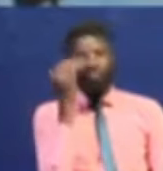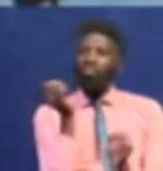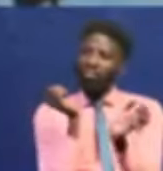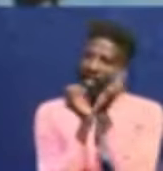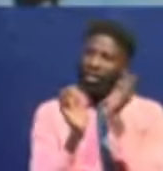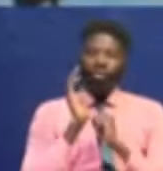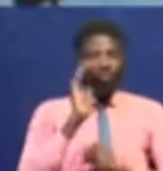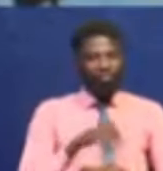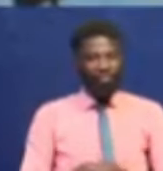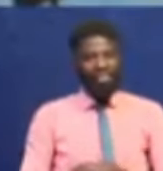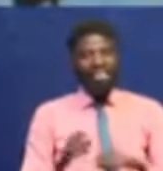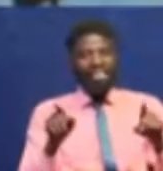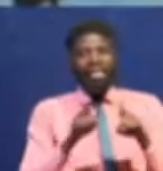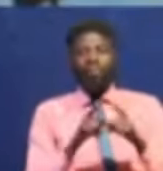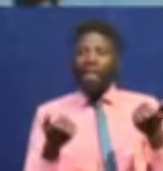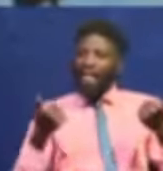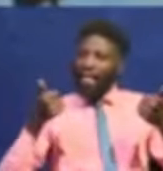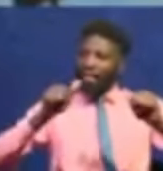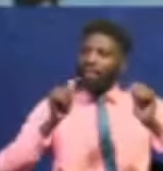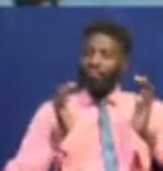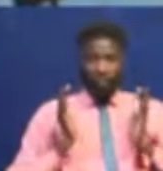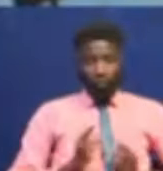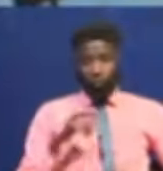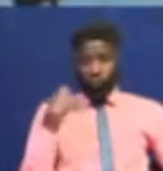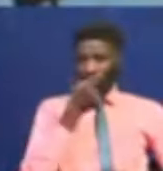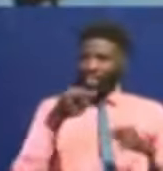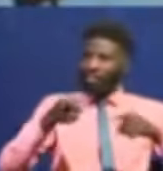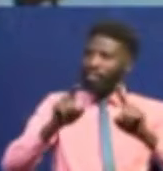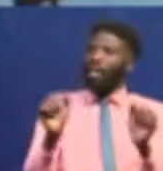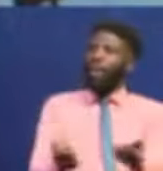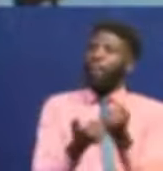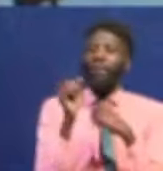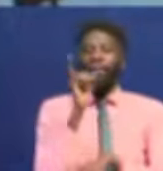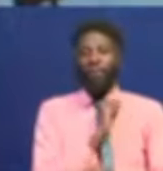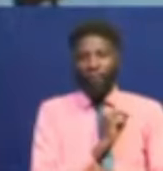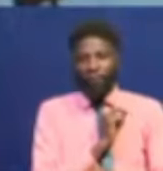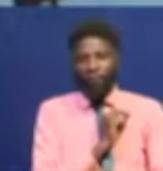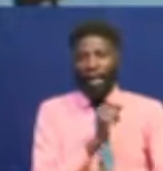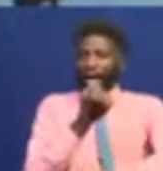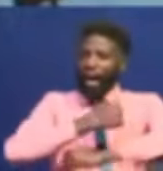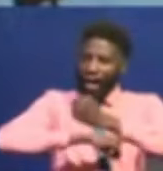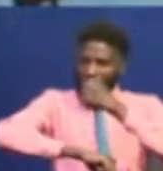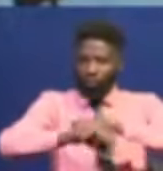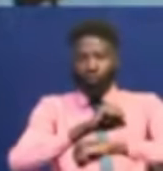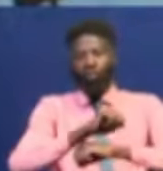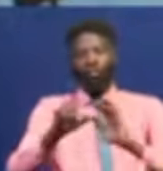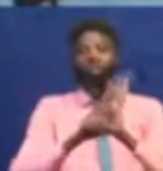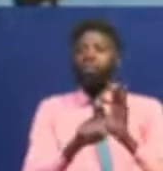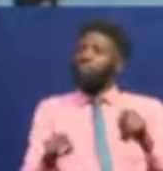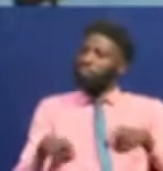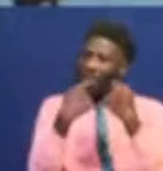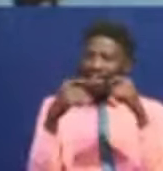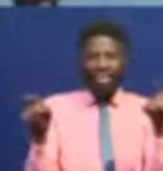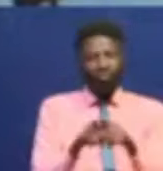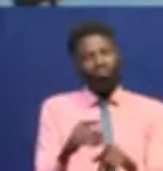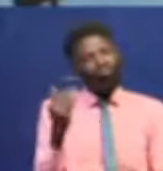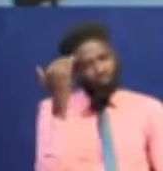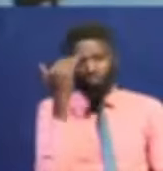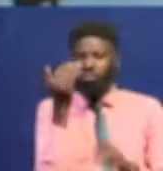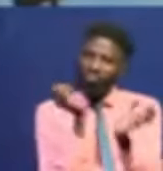Just as any citizen who also participates in actions that are outside the law, they also know